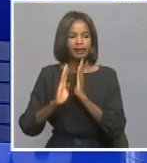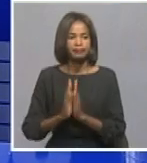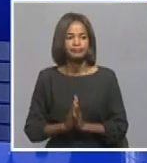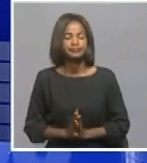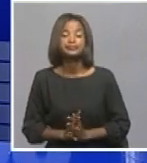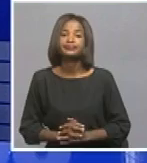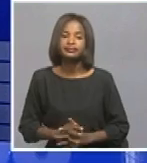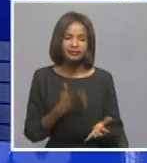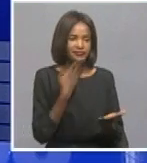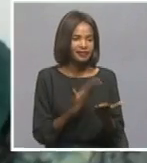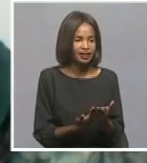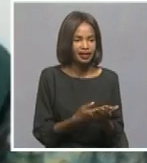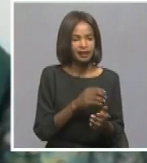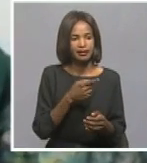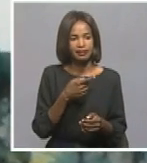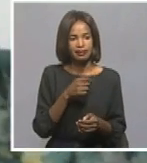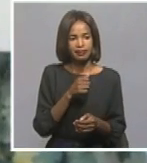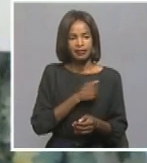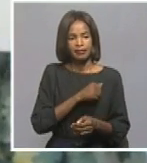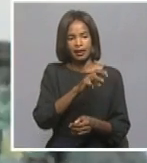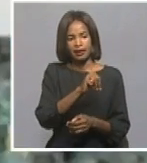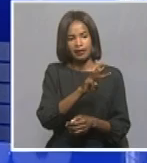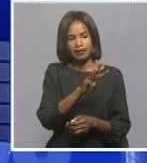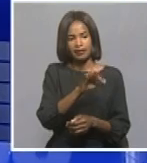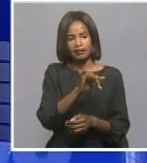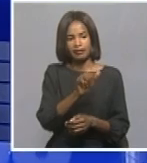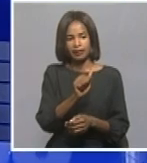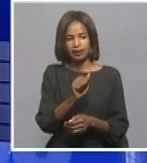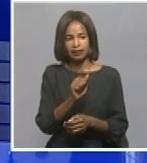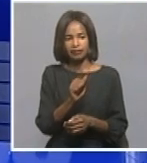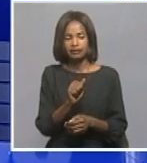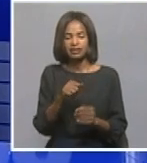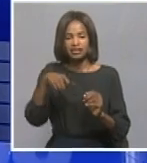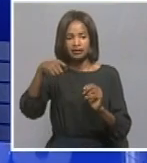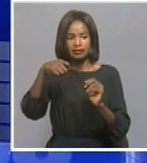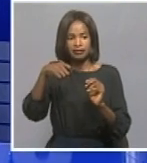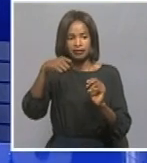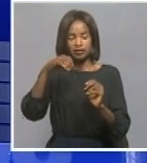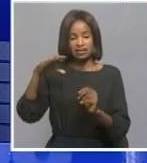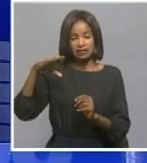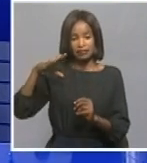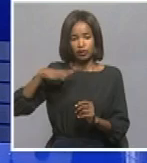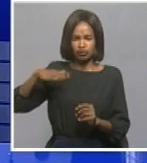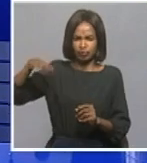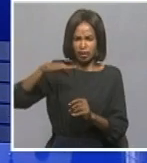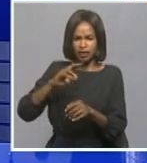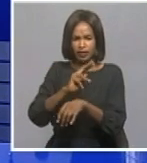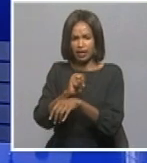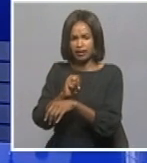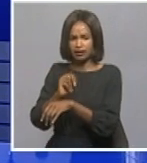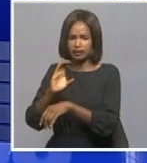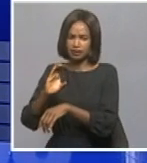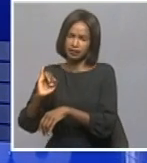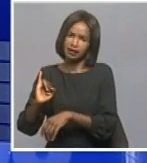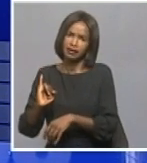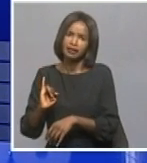for making the time to join us. Thank you very much. Well, there you have it. That was Charity Mwiya, the CEO of the Namibia Chamber of Commerce